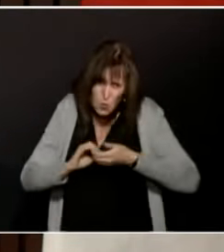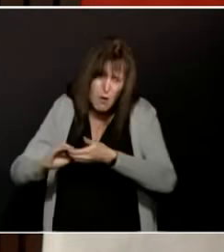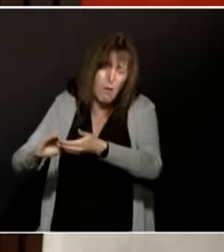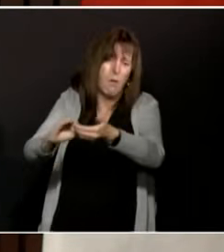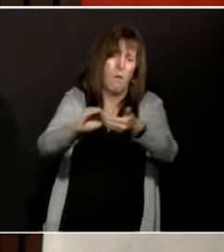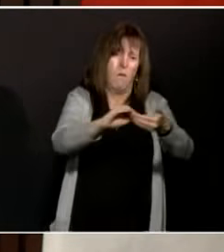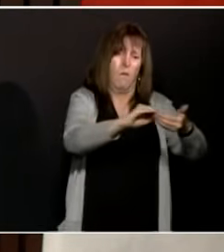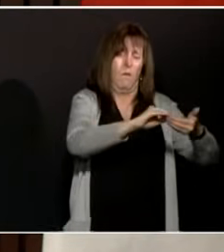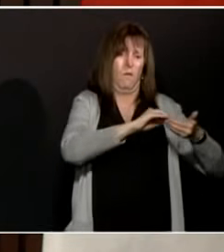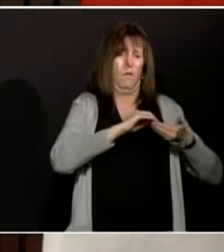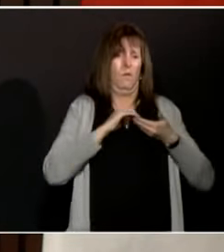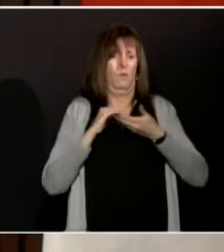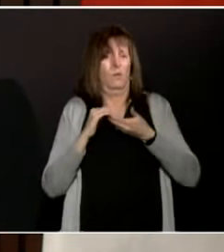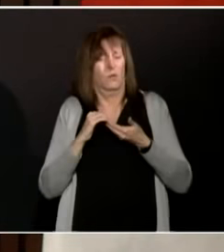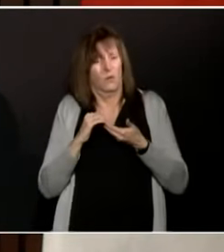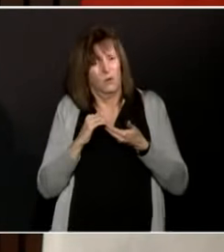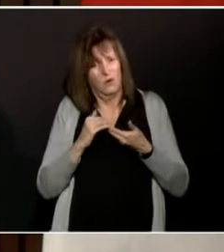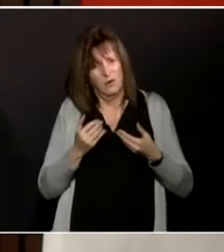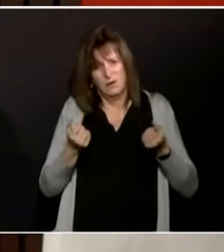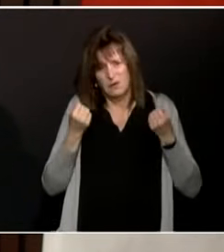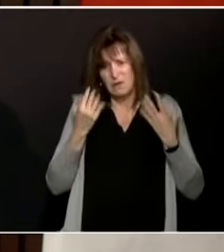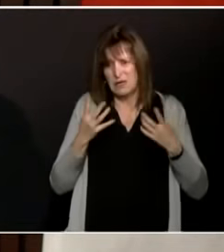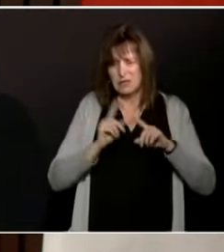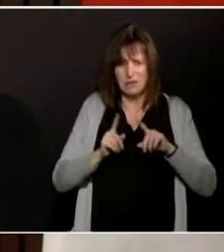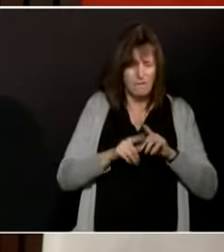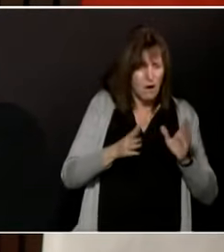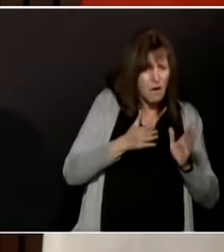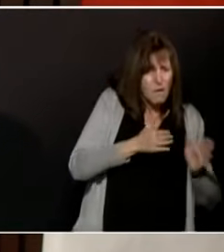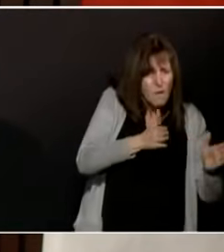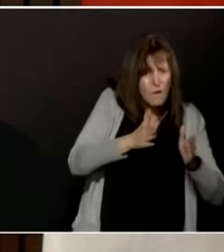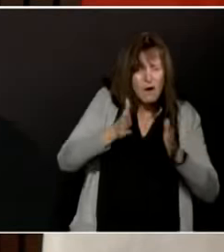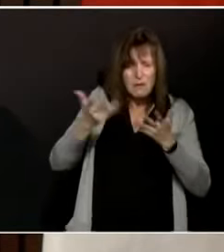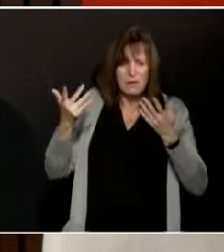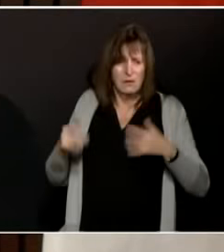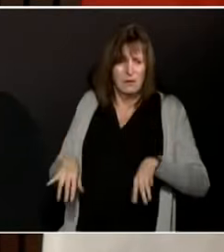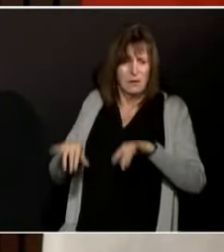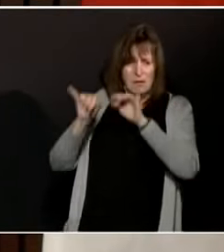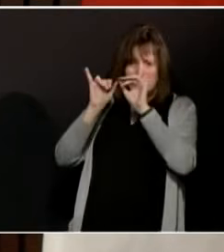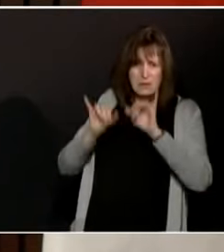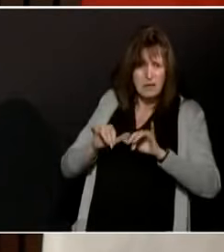avenues and vehicles as we can on the system level, and it really requires strong individual behavior.